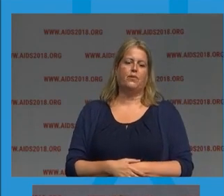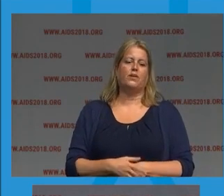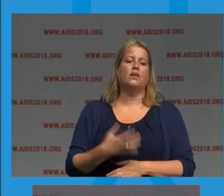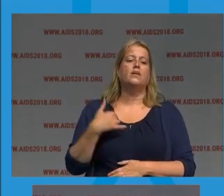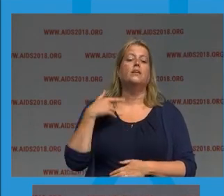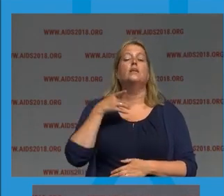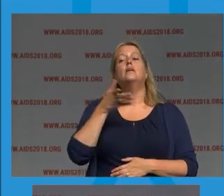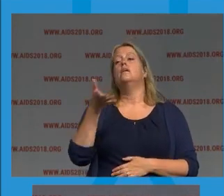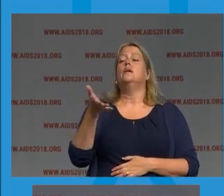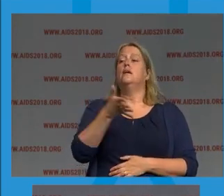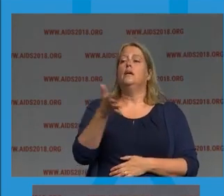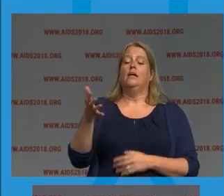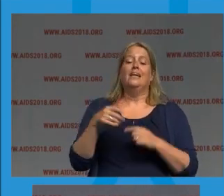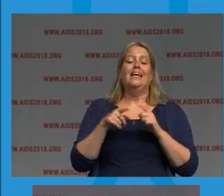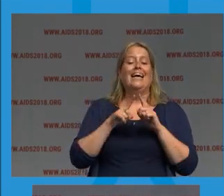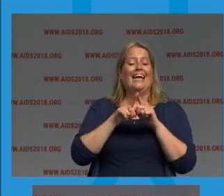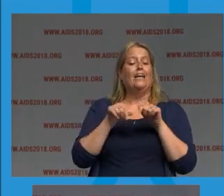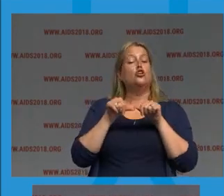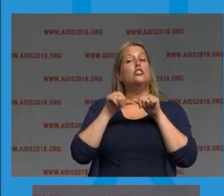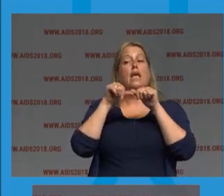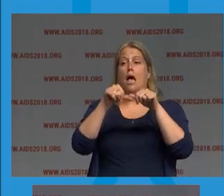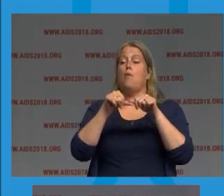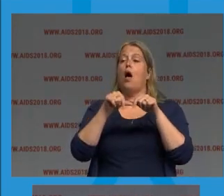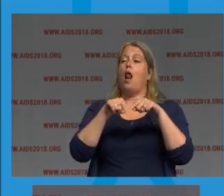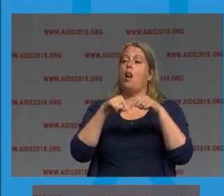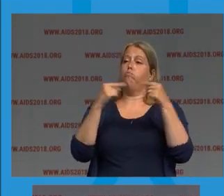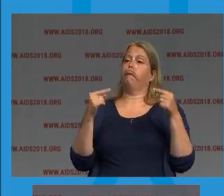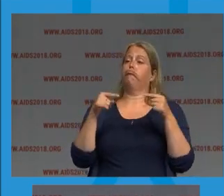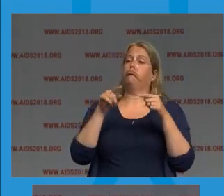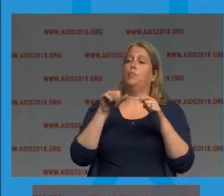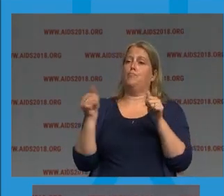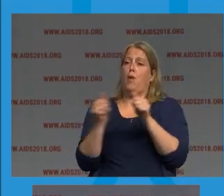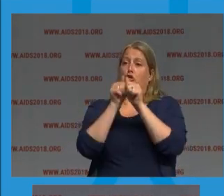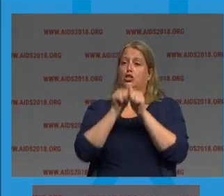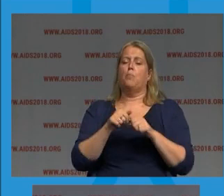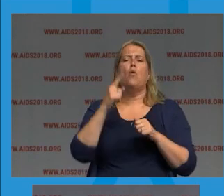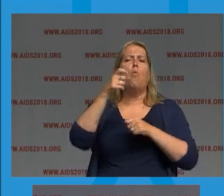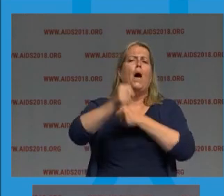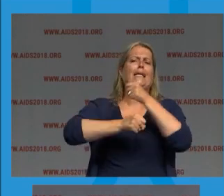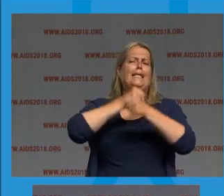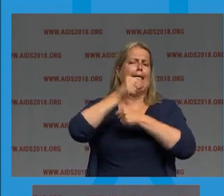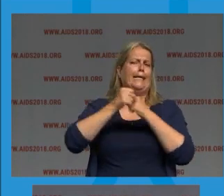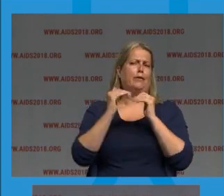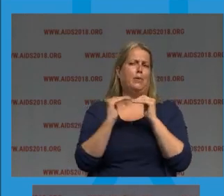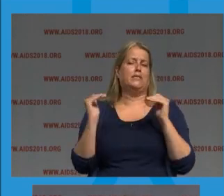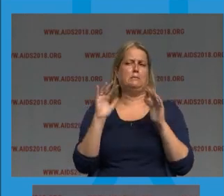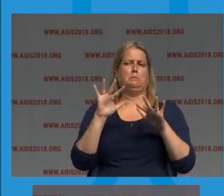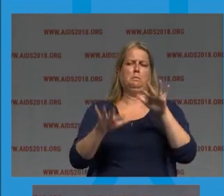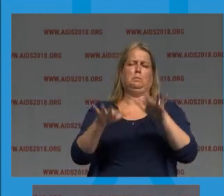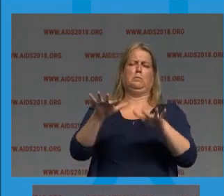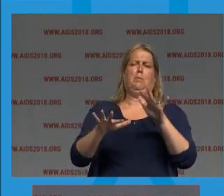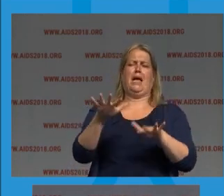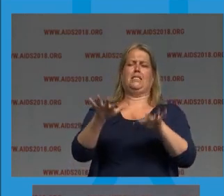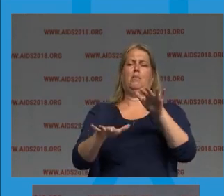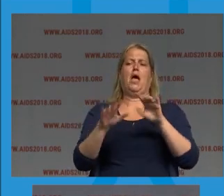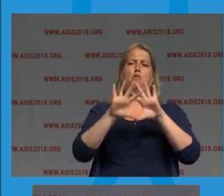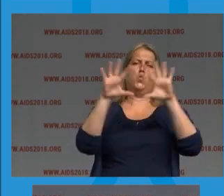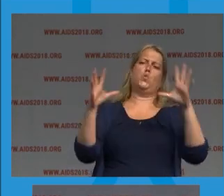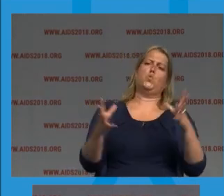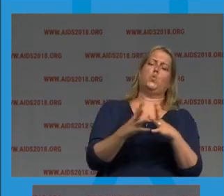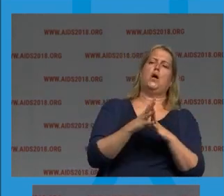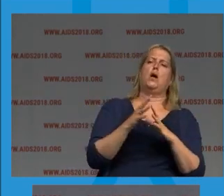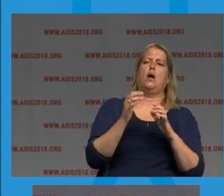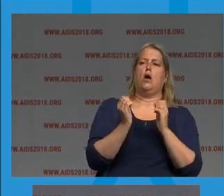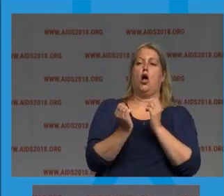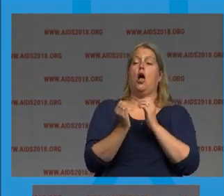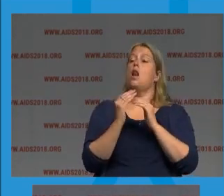partnerships, in a stable serodiscordant partnership, over a one-year basis, given that there are more of them, one would estimate that they would make up a larger